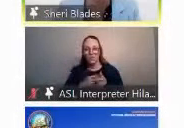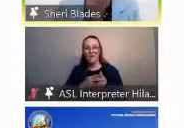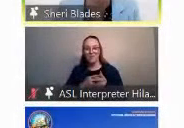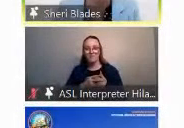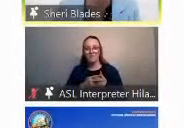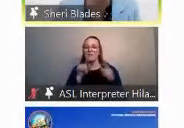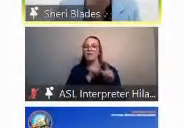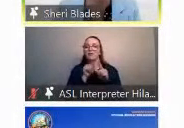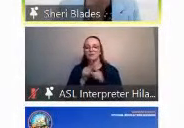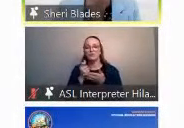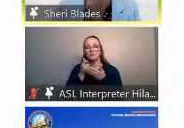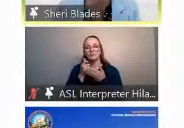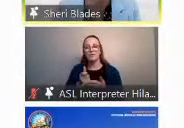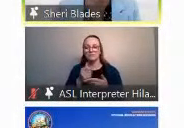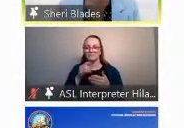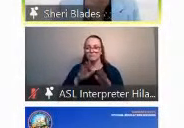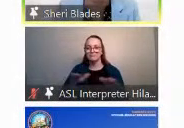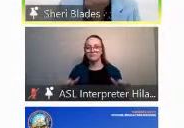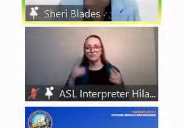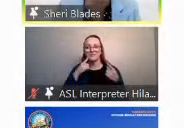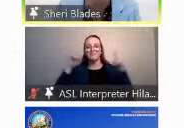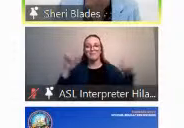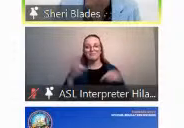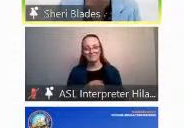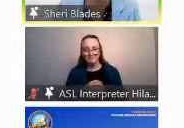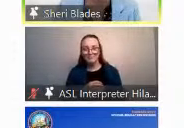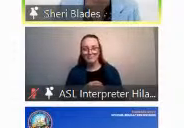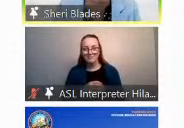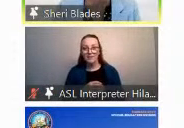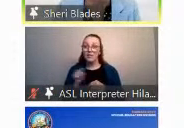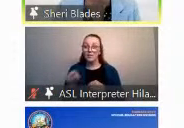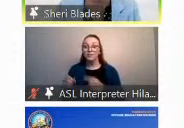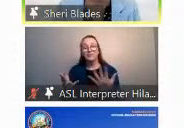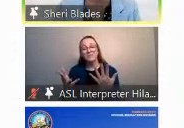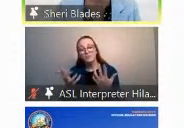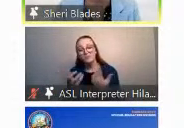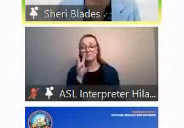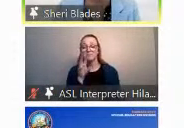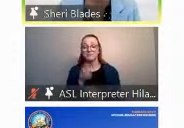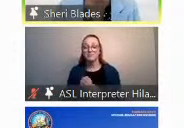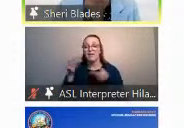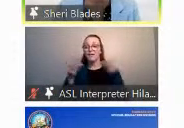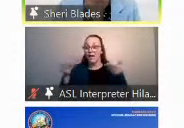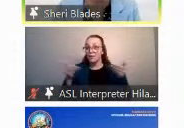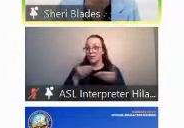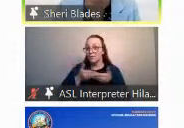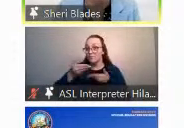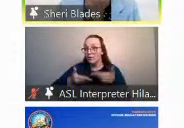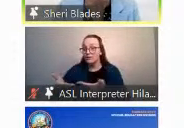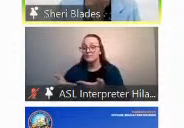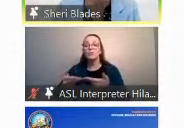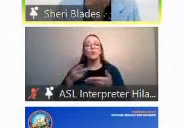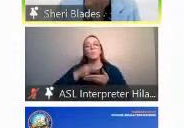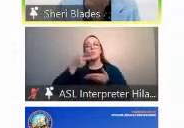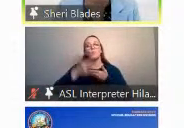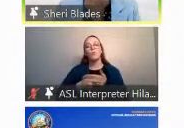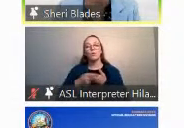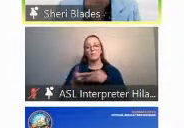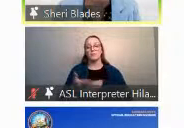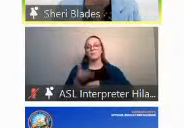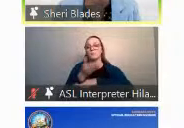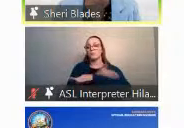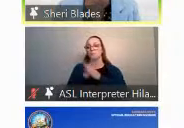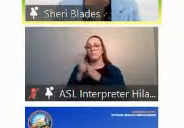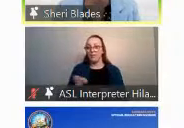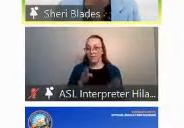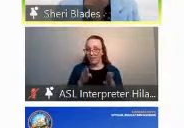of their children. They desire to be part of a hiring process or program improvement plan. They also